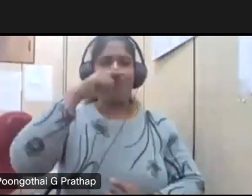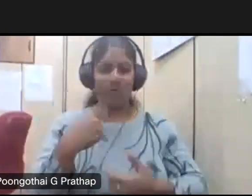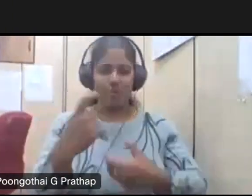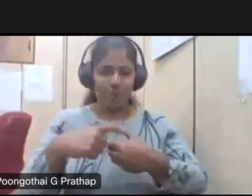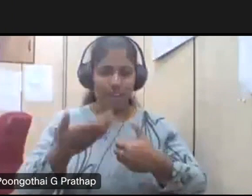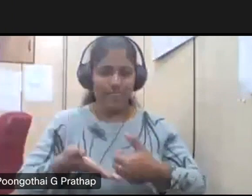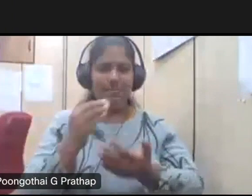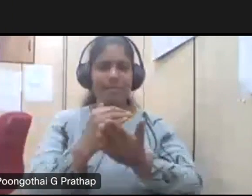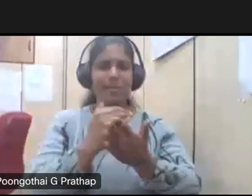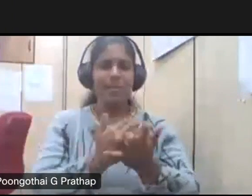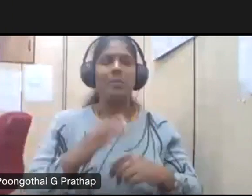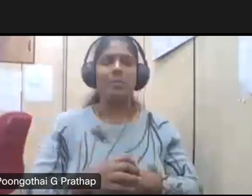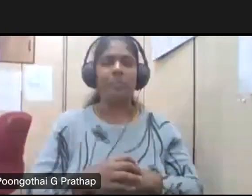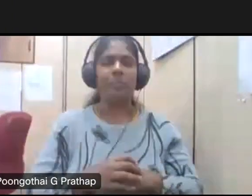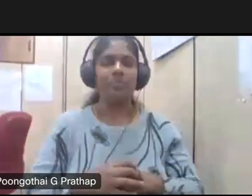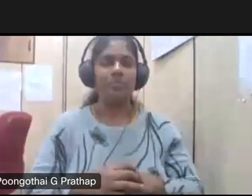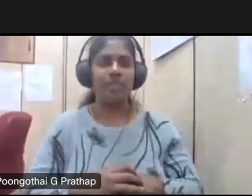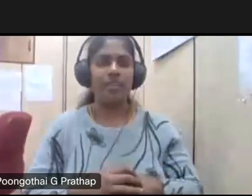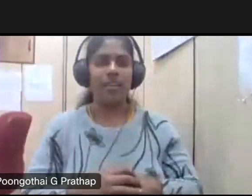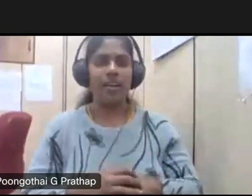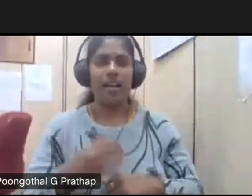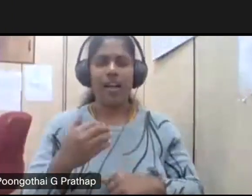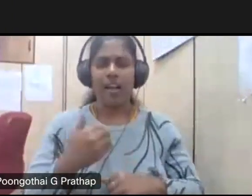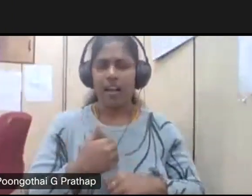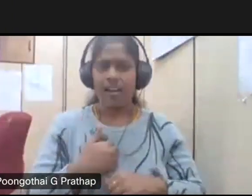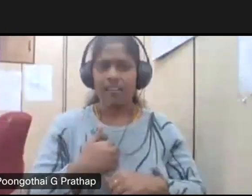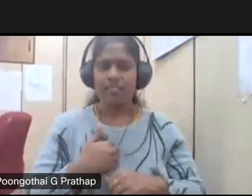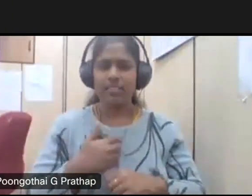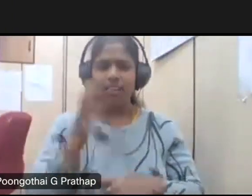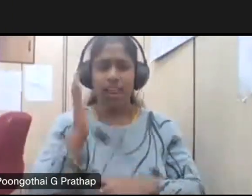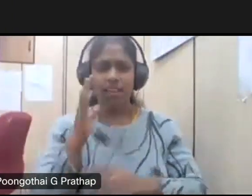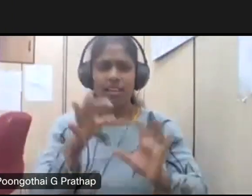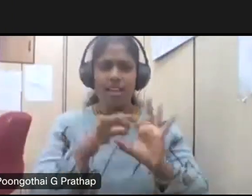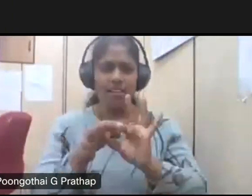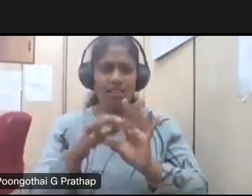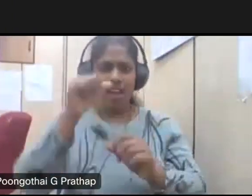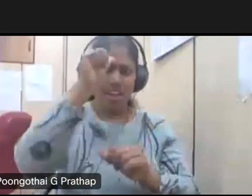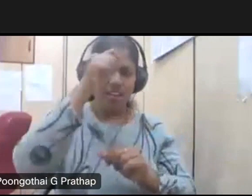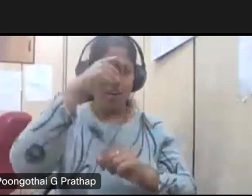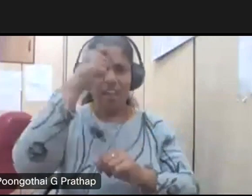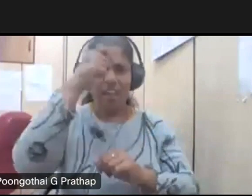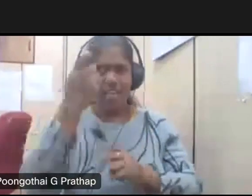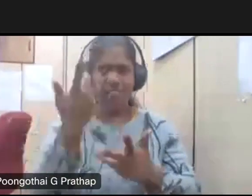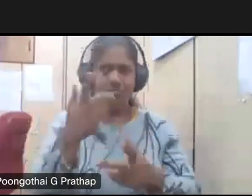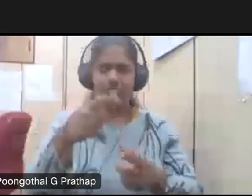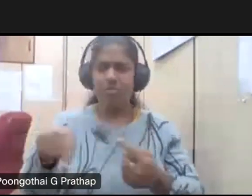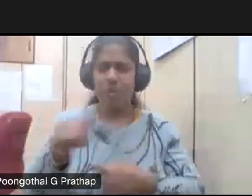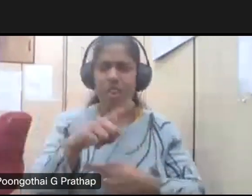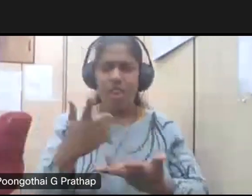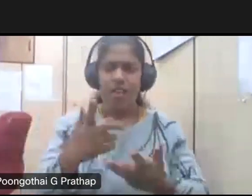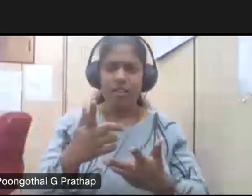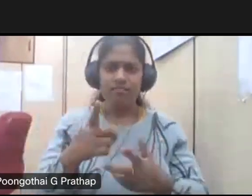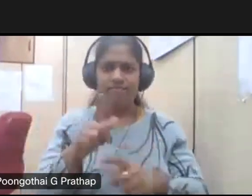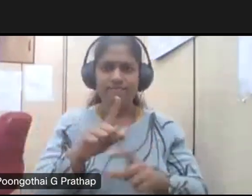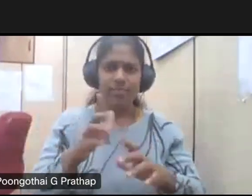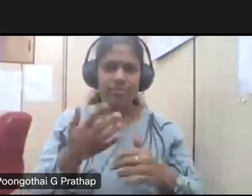understood, should I make my talk as a mixture of English and Hindi for the convenience of everyone? Yes, sir, that